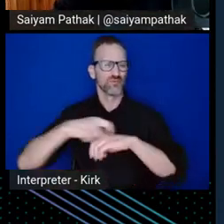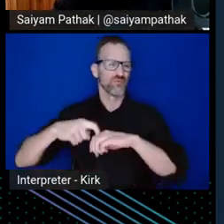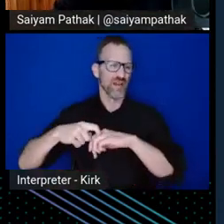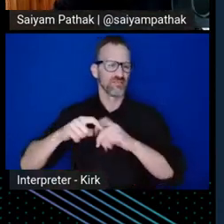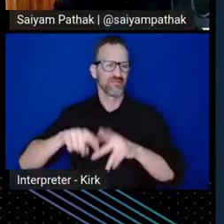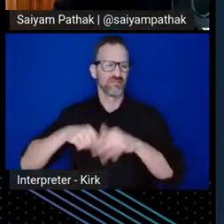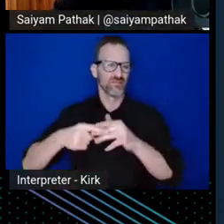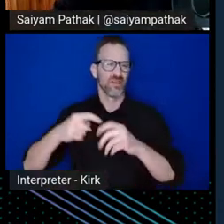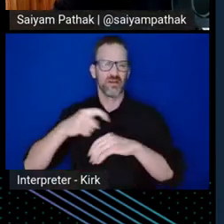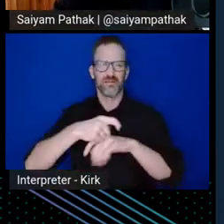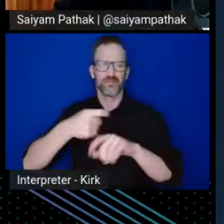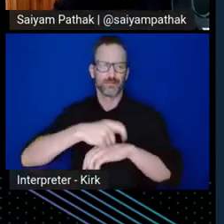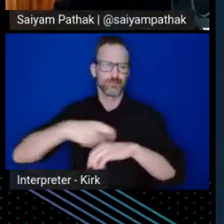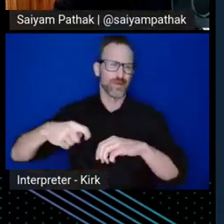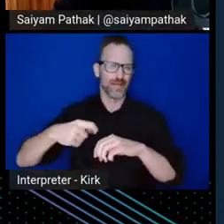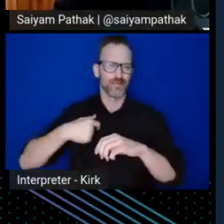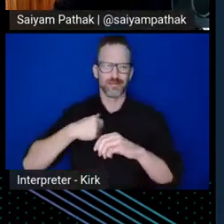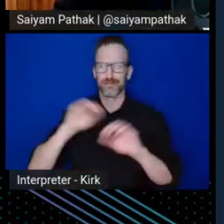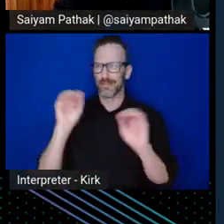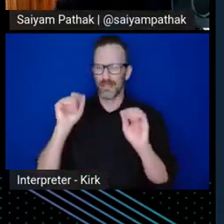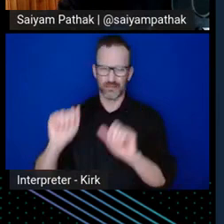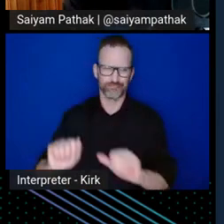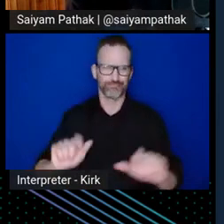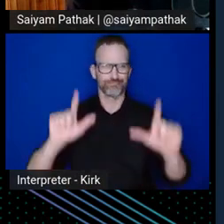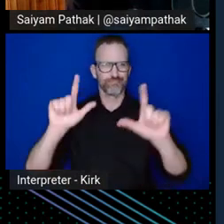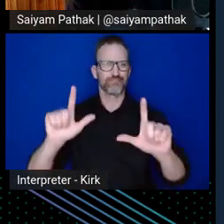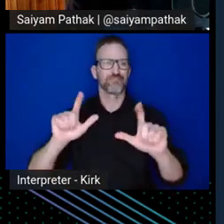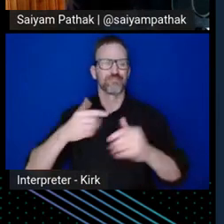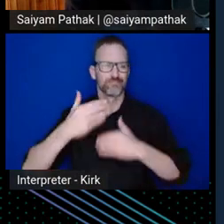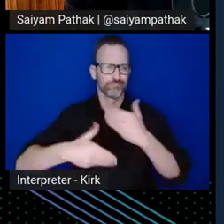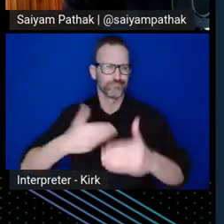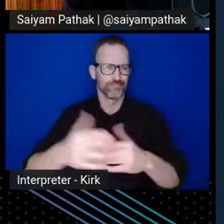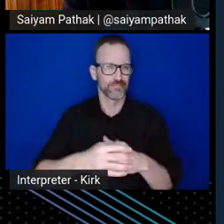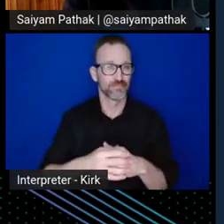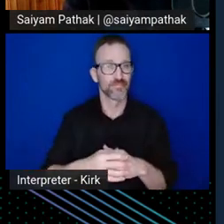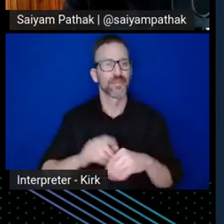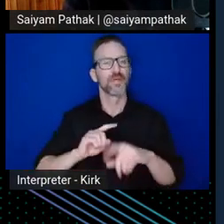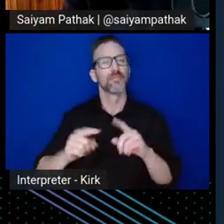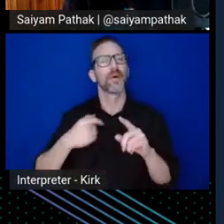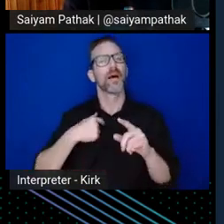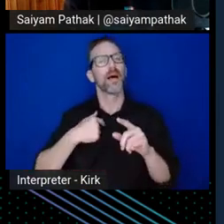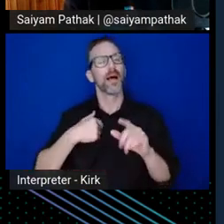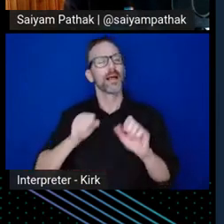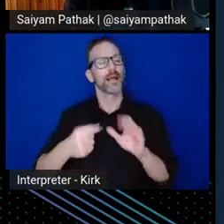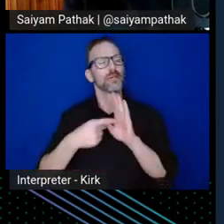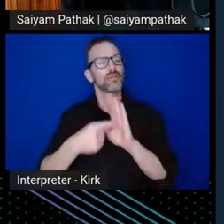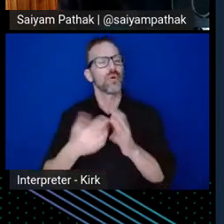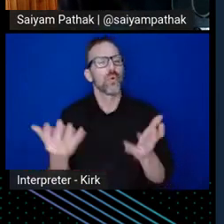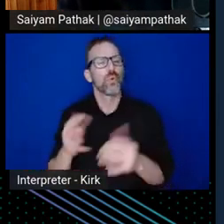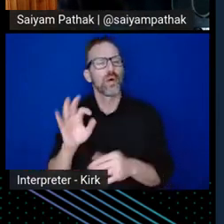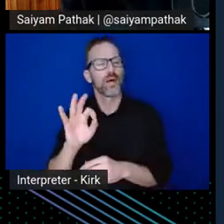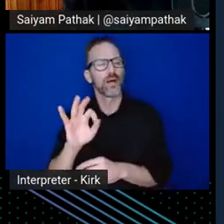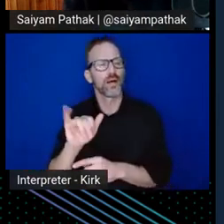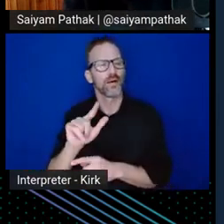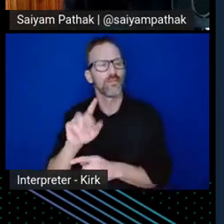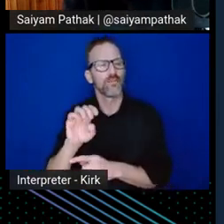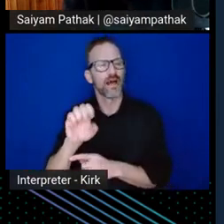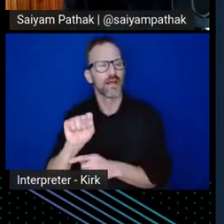you is, on the other hand, the files which are there. So this is a